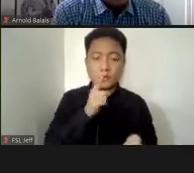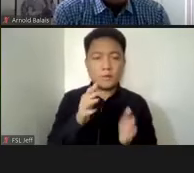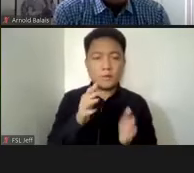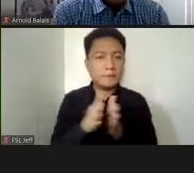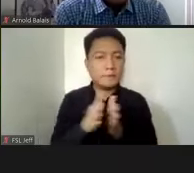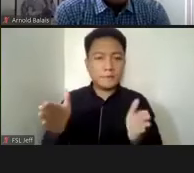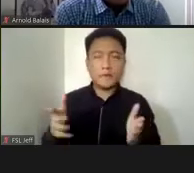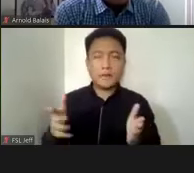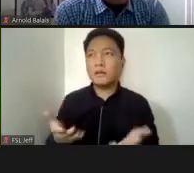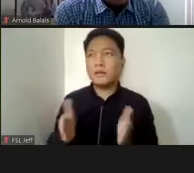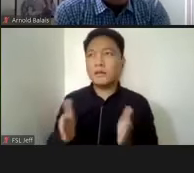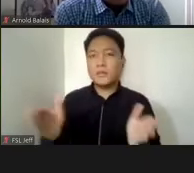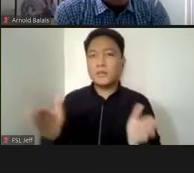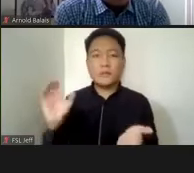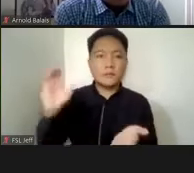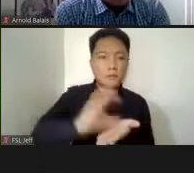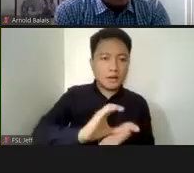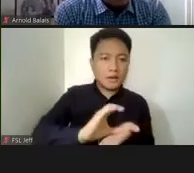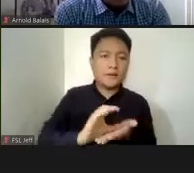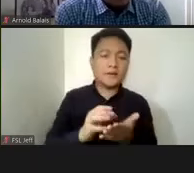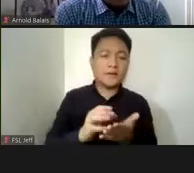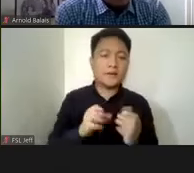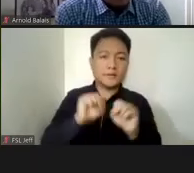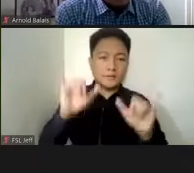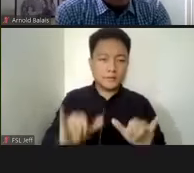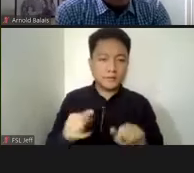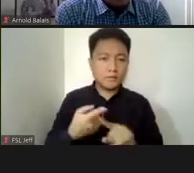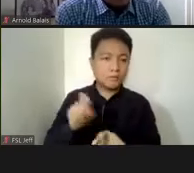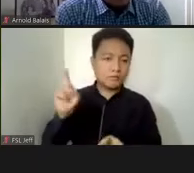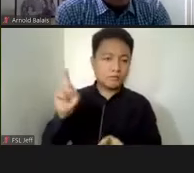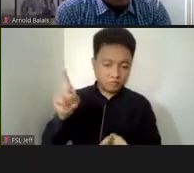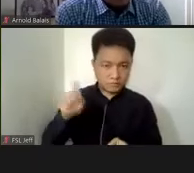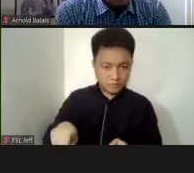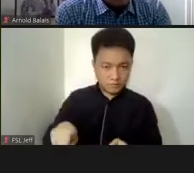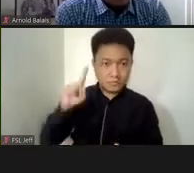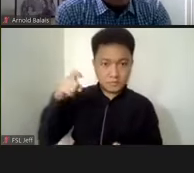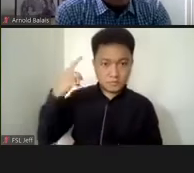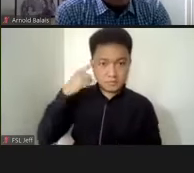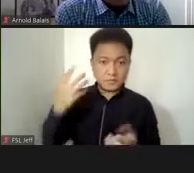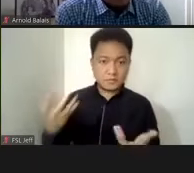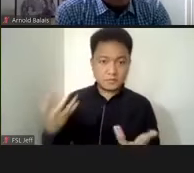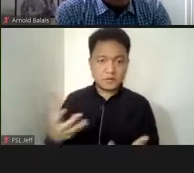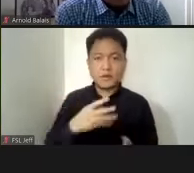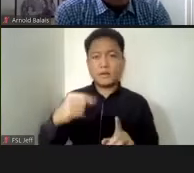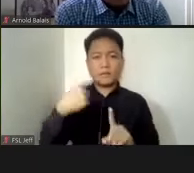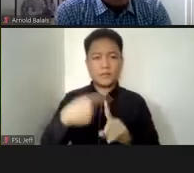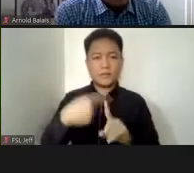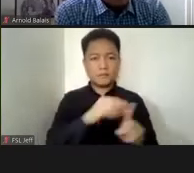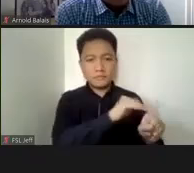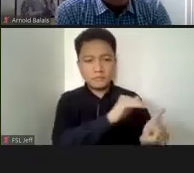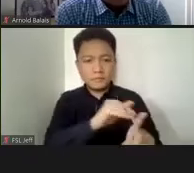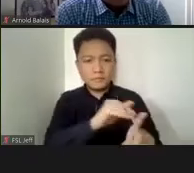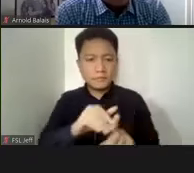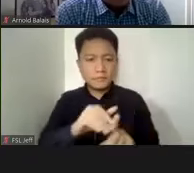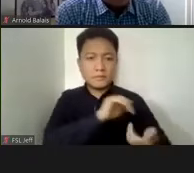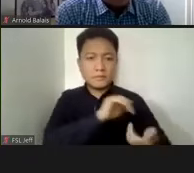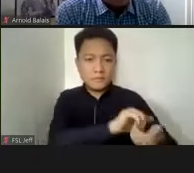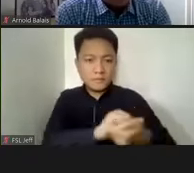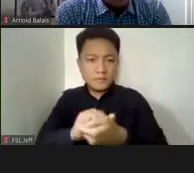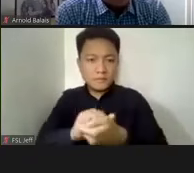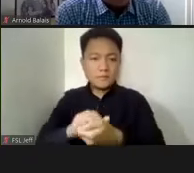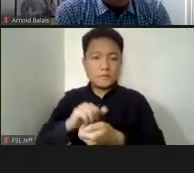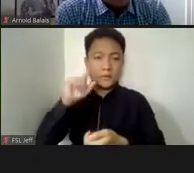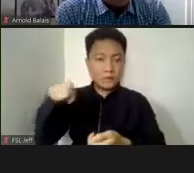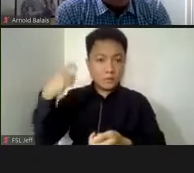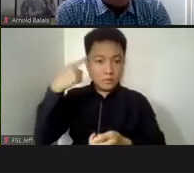scaling it up and engaging our government leaders and the business sector to invest more on this. Sana nga,